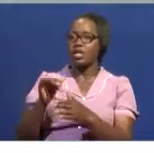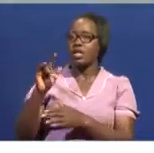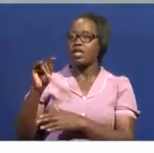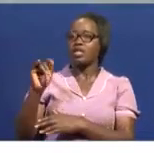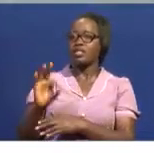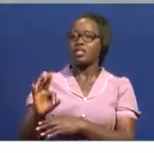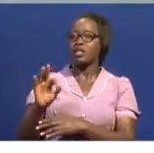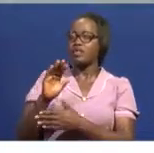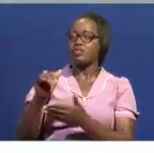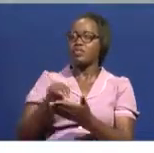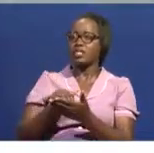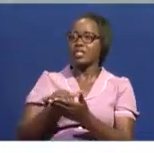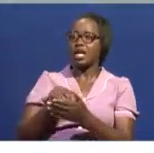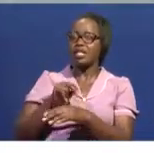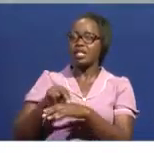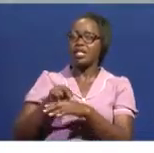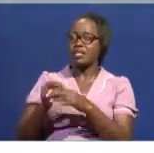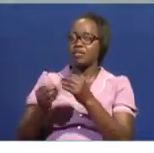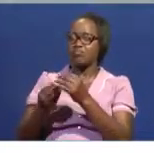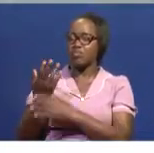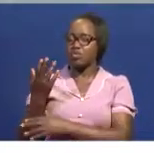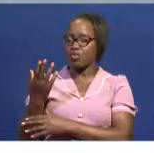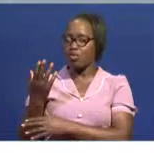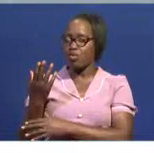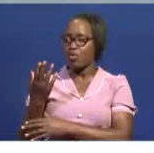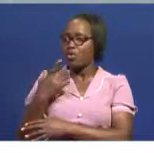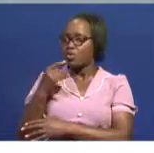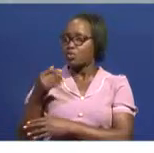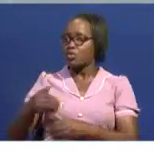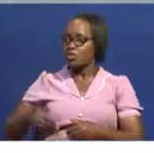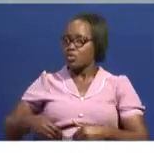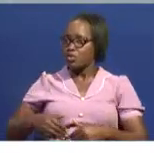center and nurture their talent. So basically,